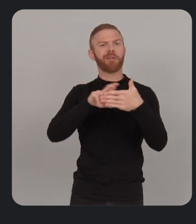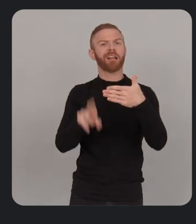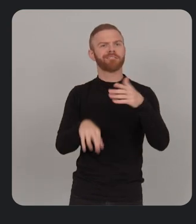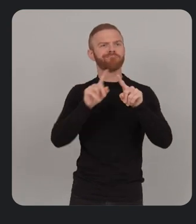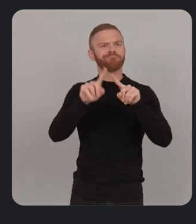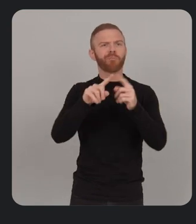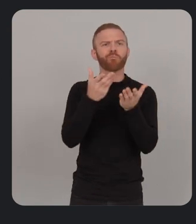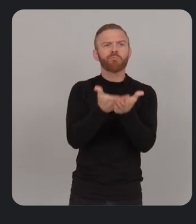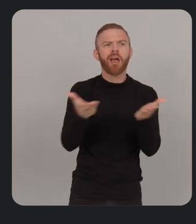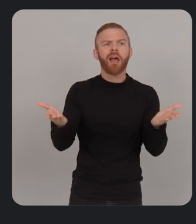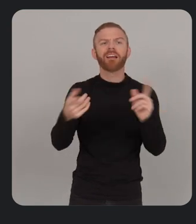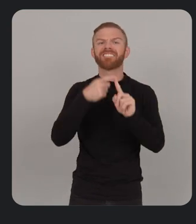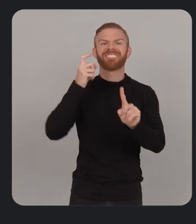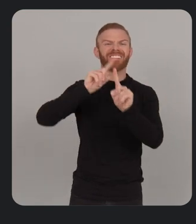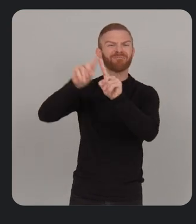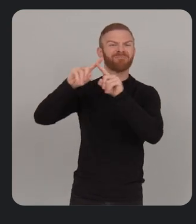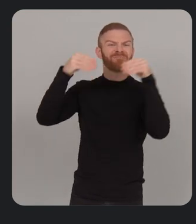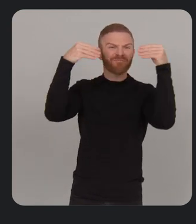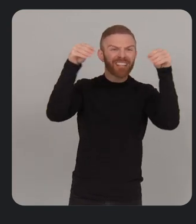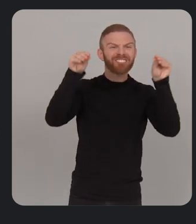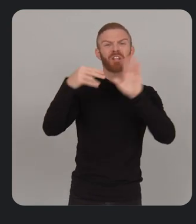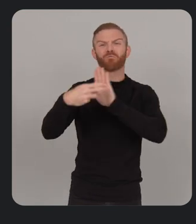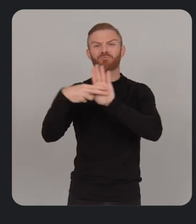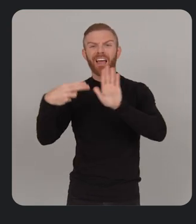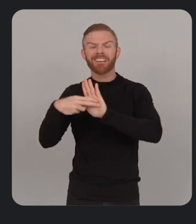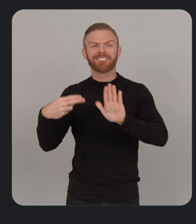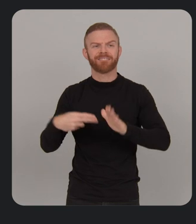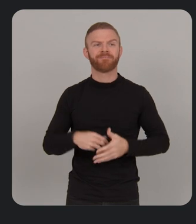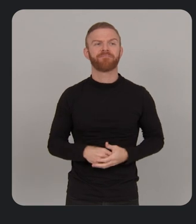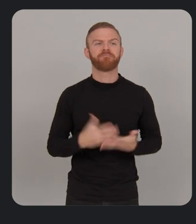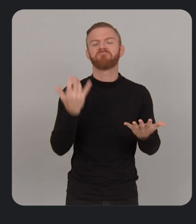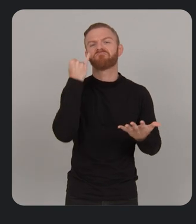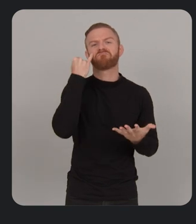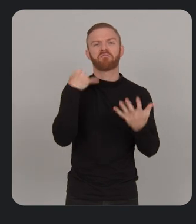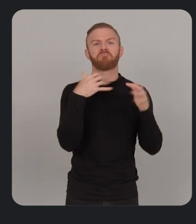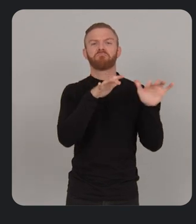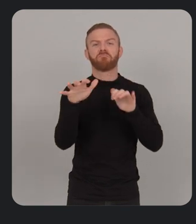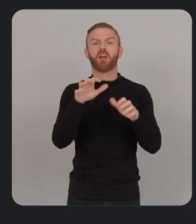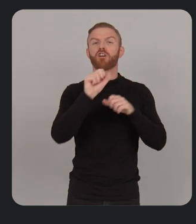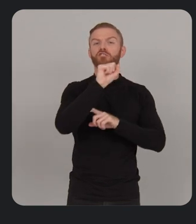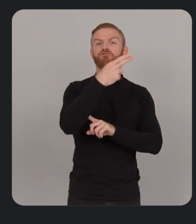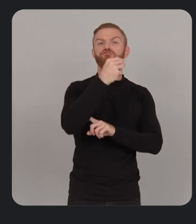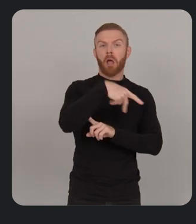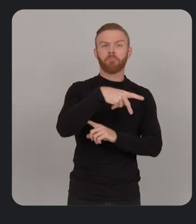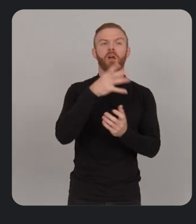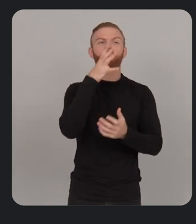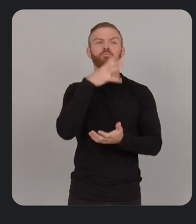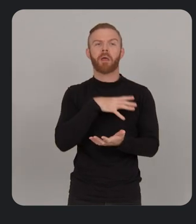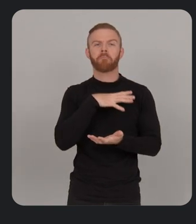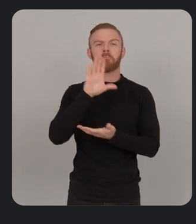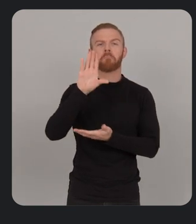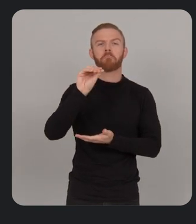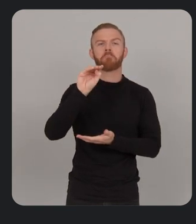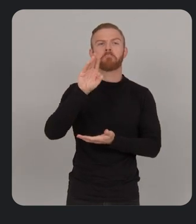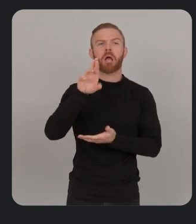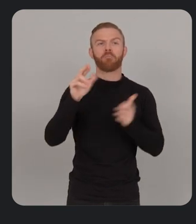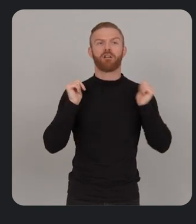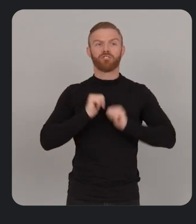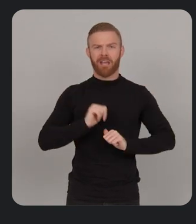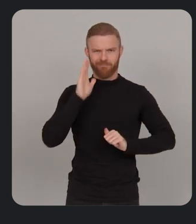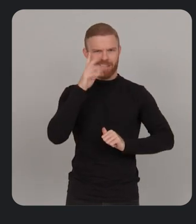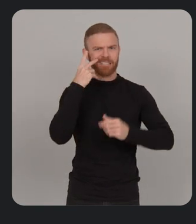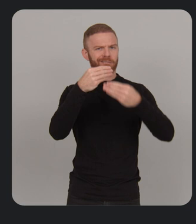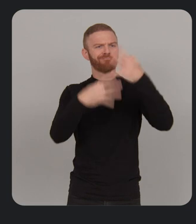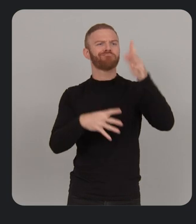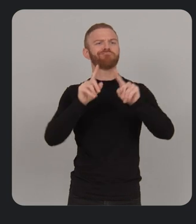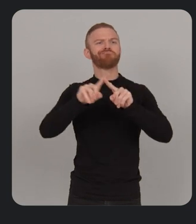from the widest array of retailers and brands so say i search shop women's bomber jacket i'll instantly see a stream of